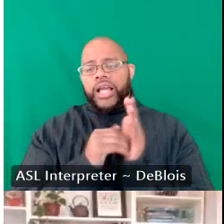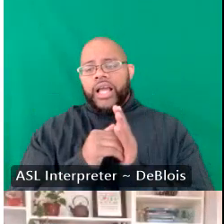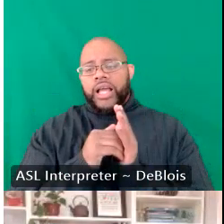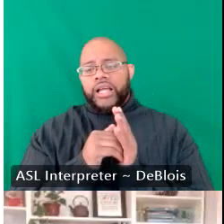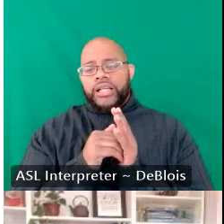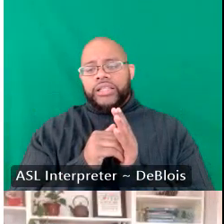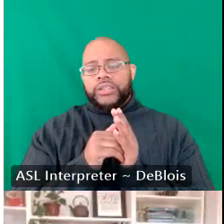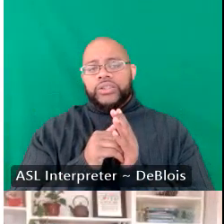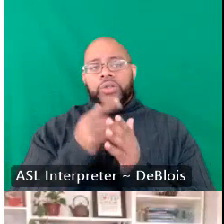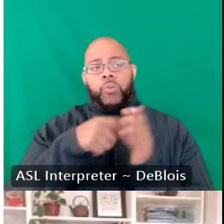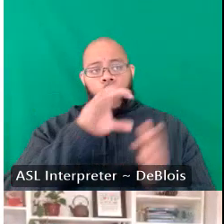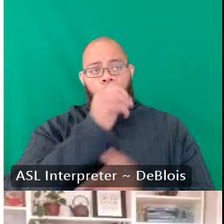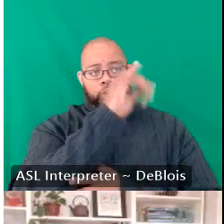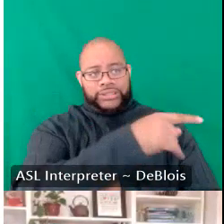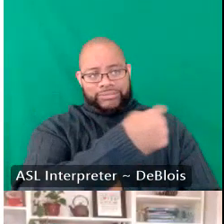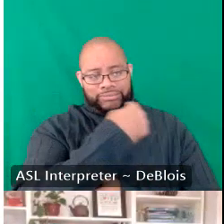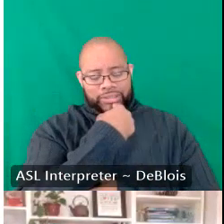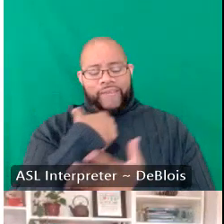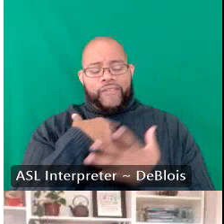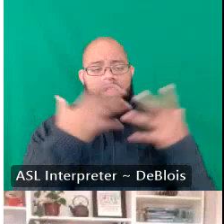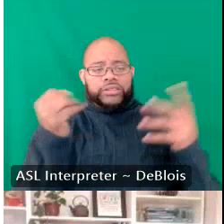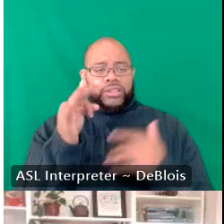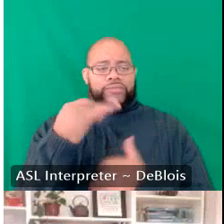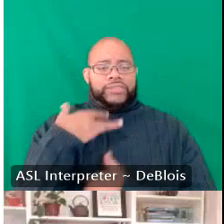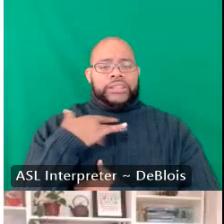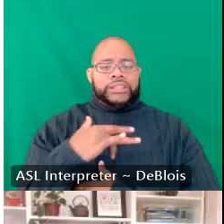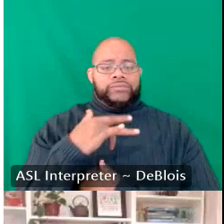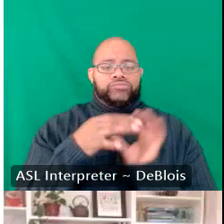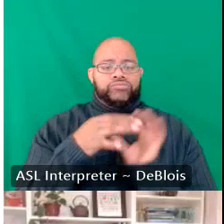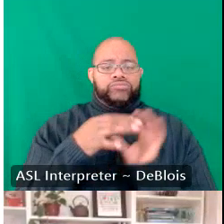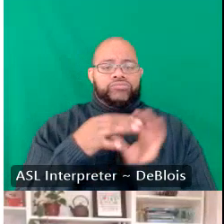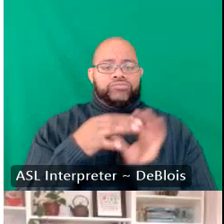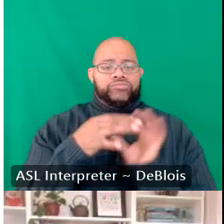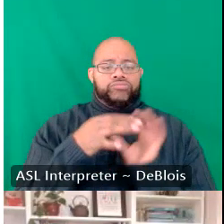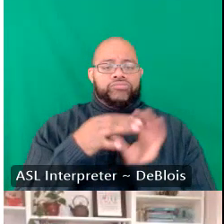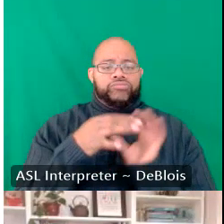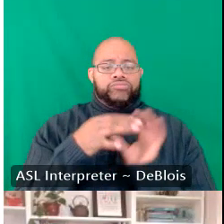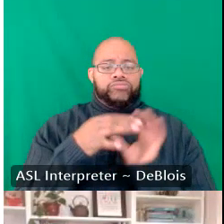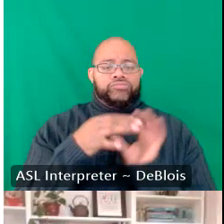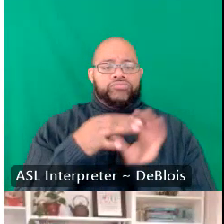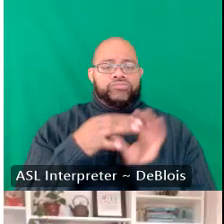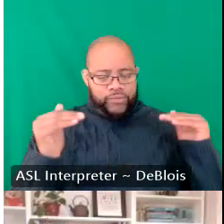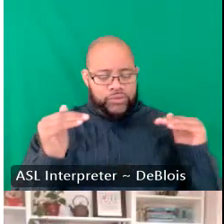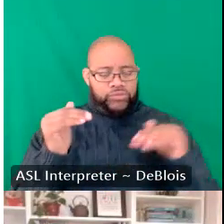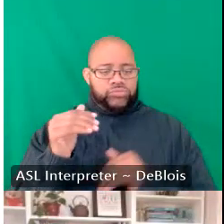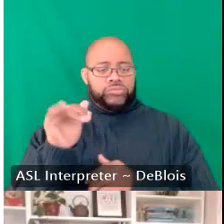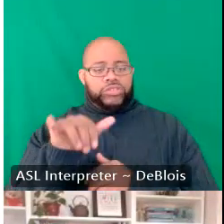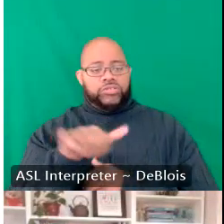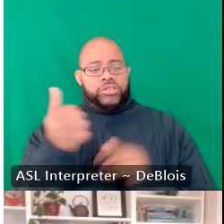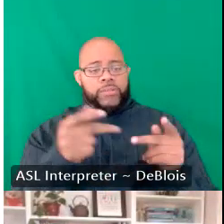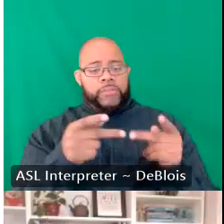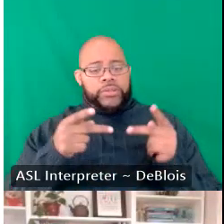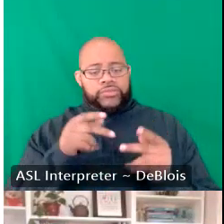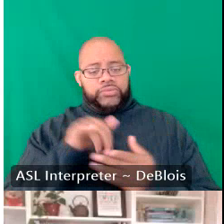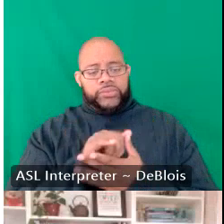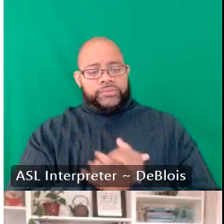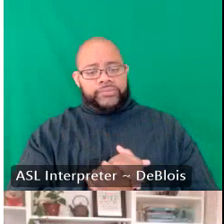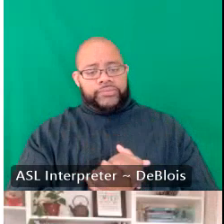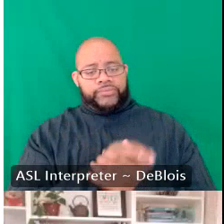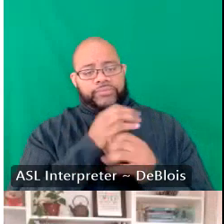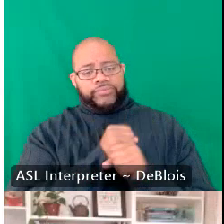what Courtney said, there's lots of sensitivity around federal personnel levels. And so here's another place where